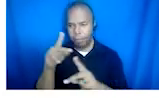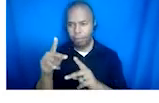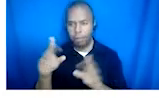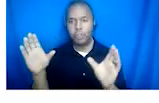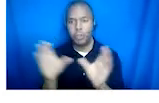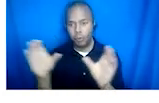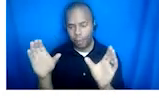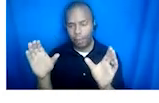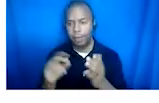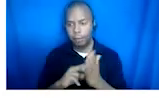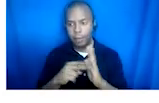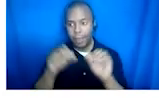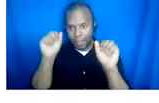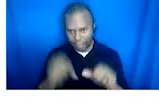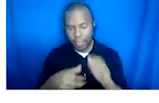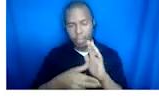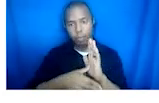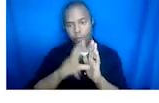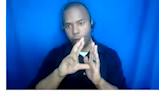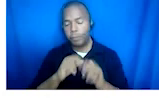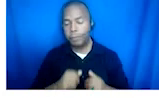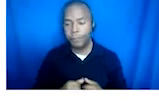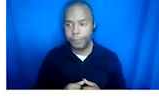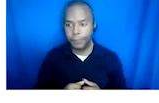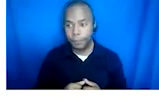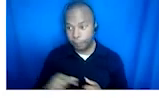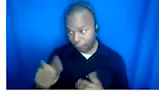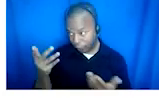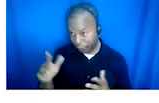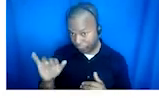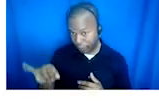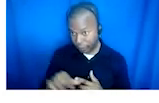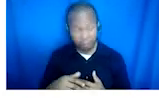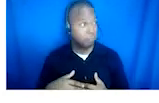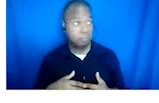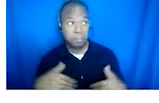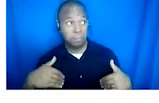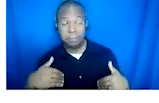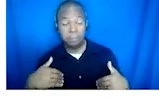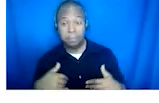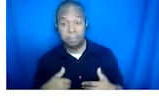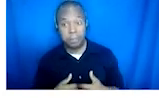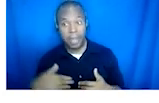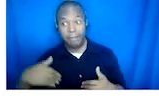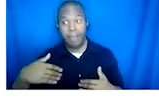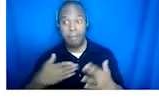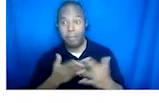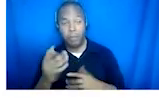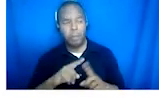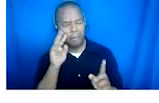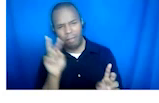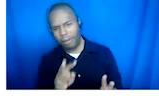Did you go through that? Can I put you down as a reviewer? No, I can try. No, I never went through it. I just kind of looked at it